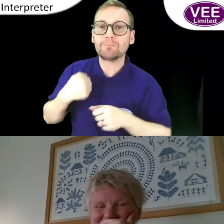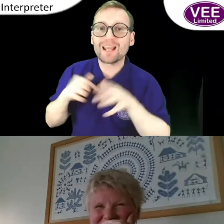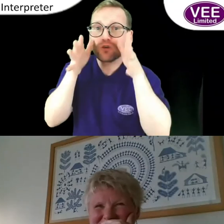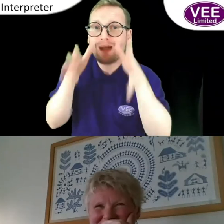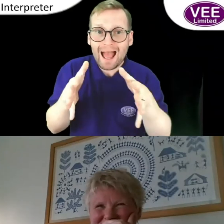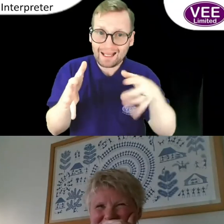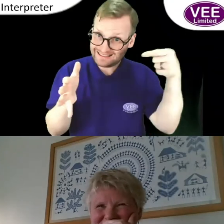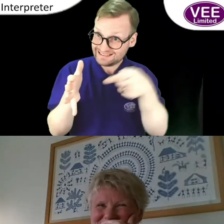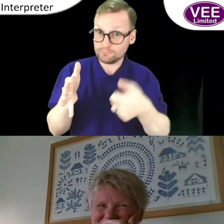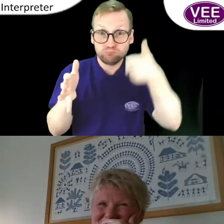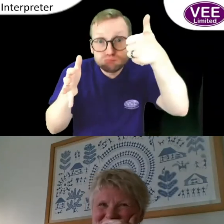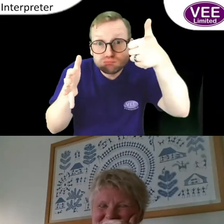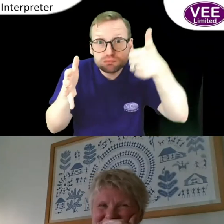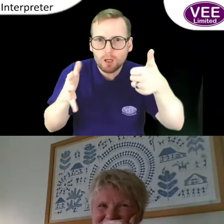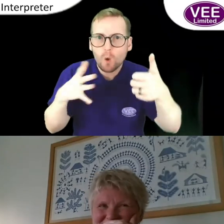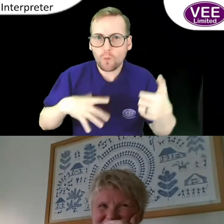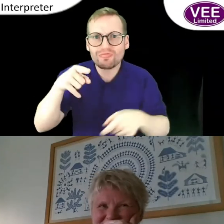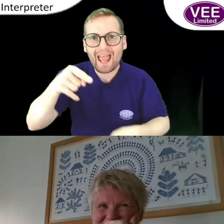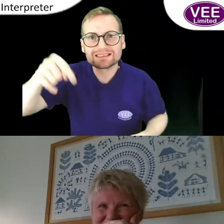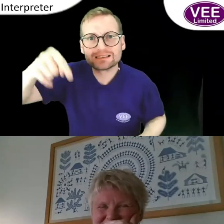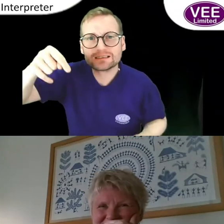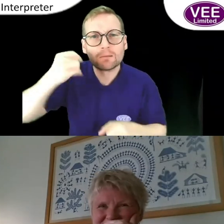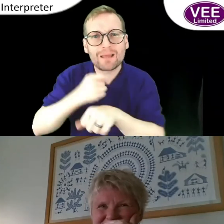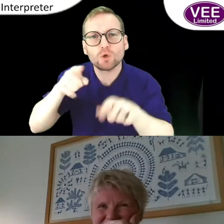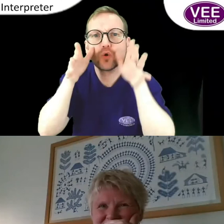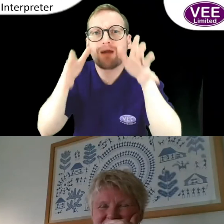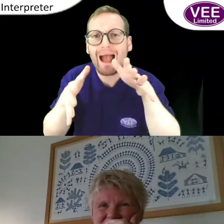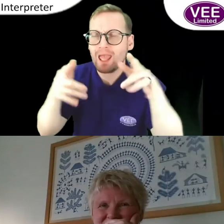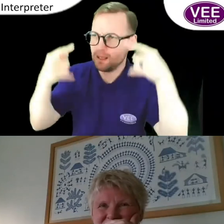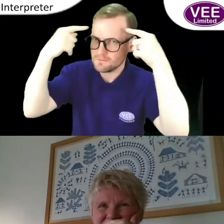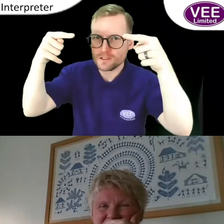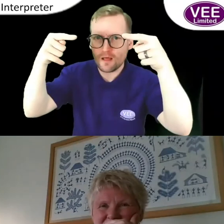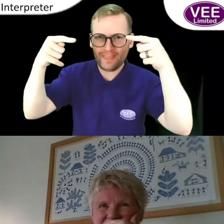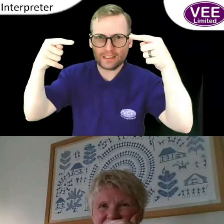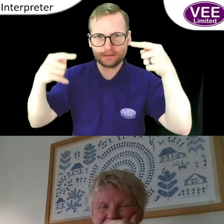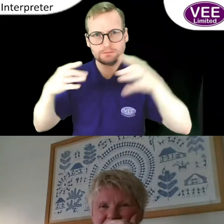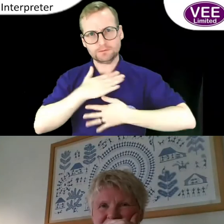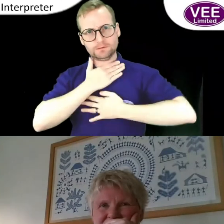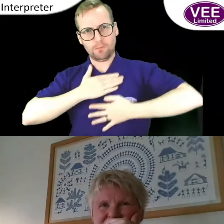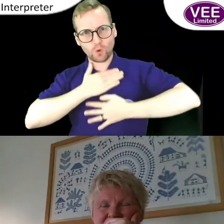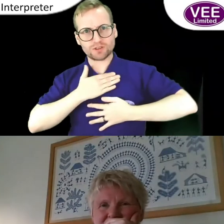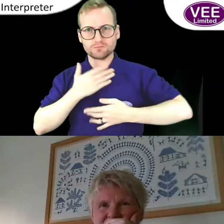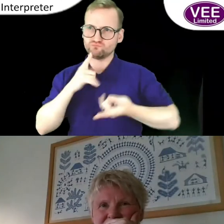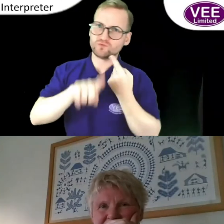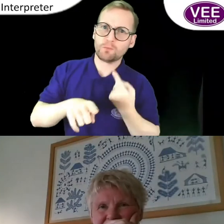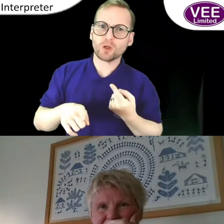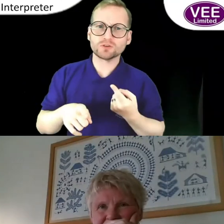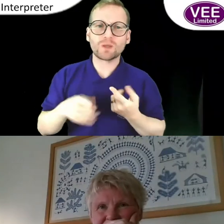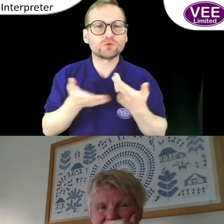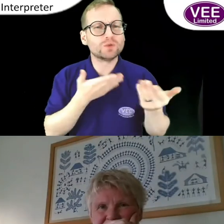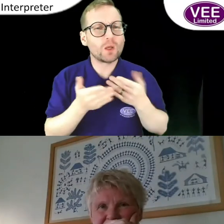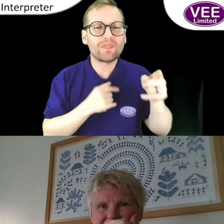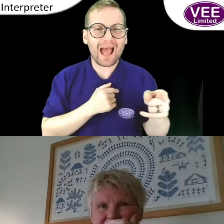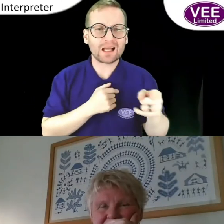that we want to have. And I think that's one of the things that you've said. It's really interesting what you said, Jill, that we need to deal with these issues, not just call